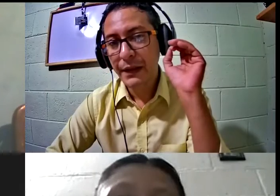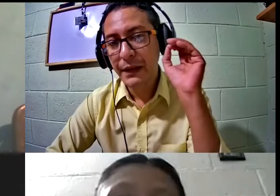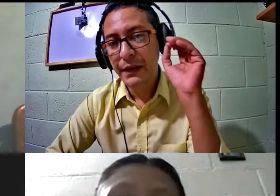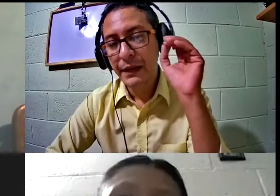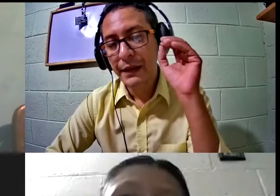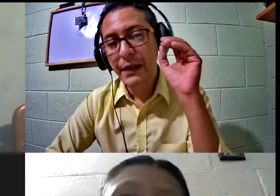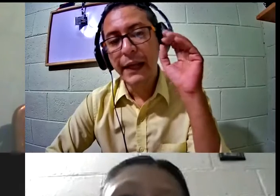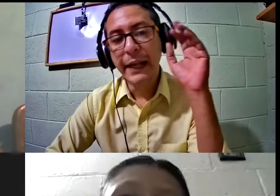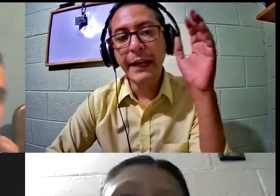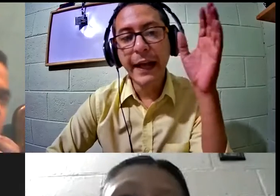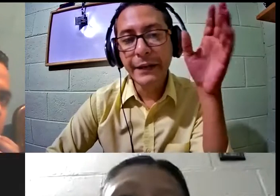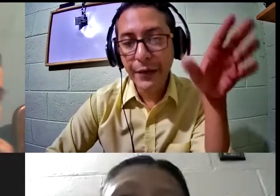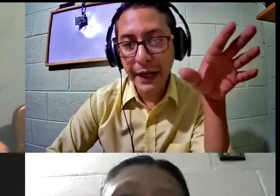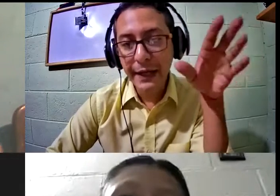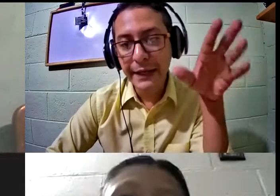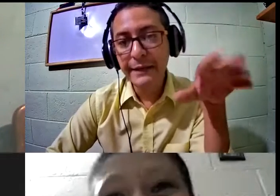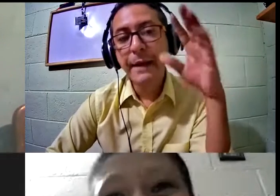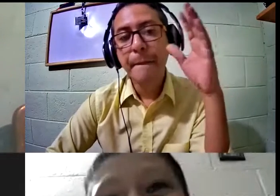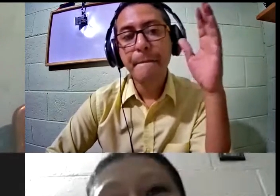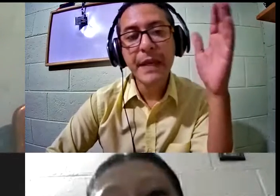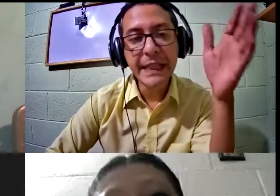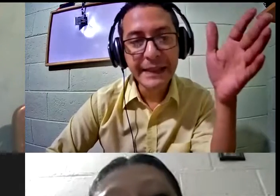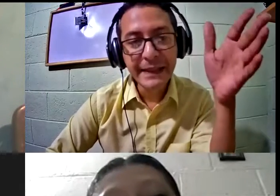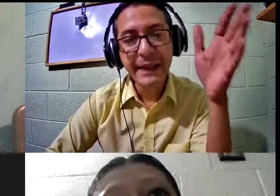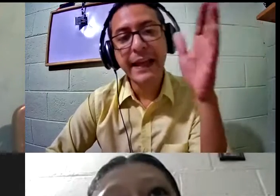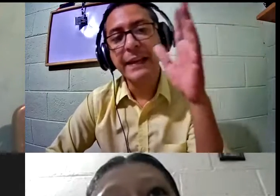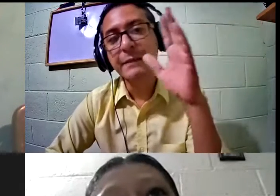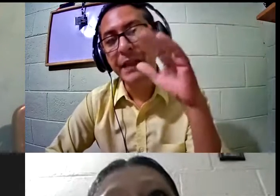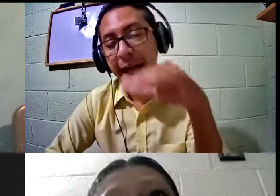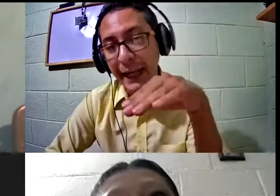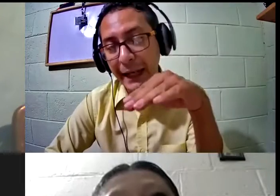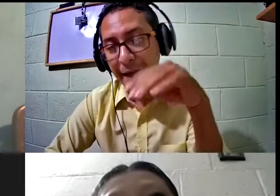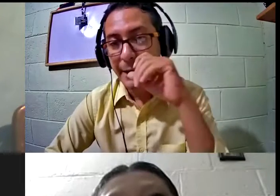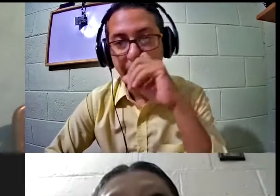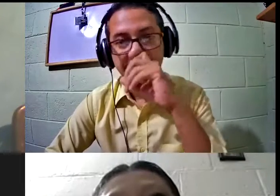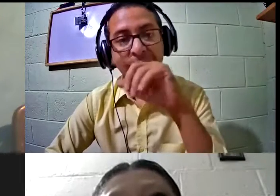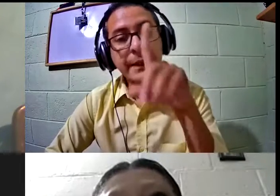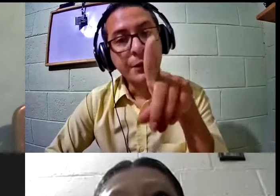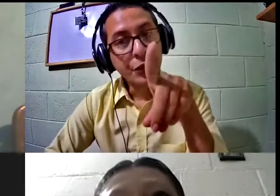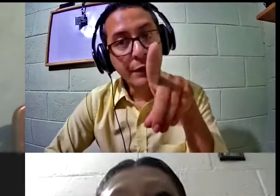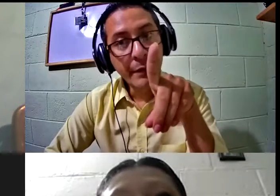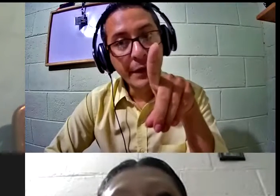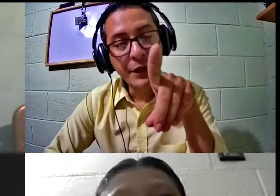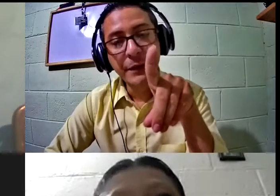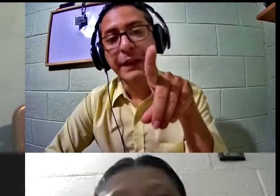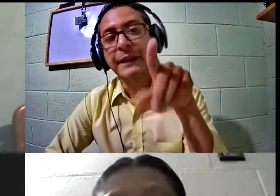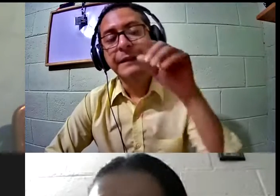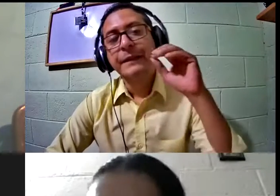Mrs. Okay, yes. And Andrea is Miss. Nal. Just